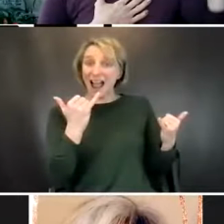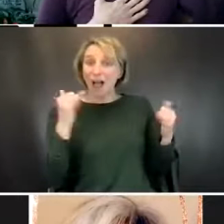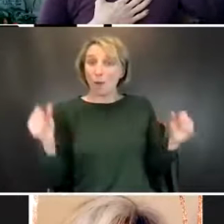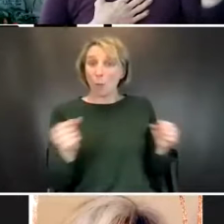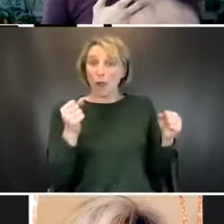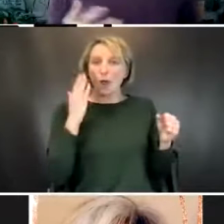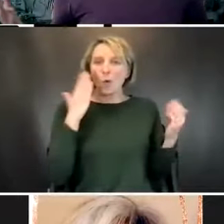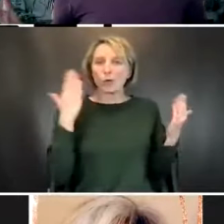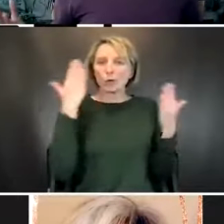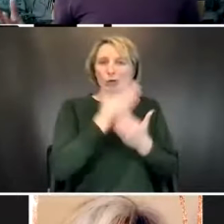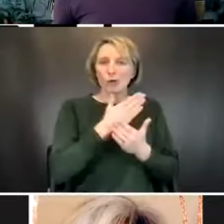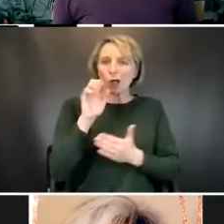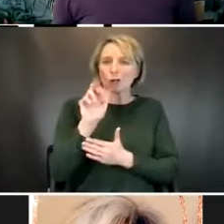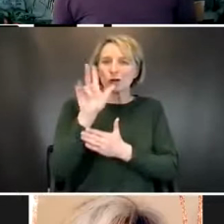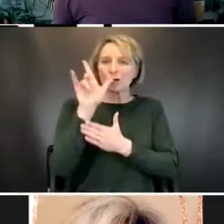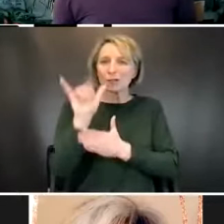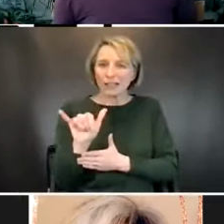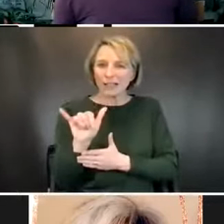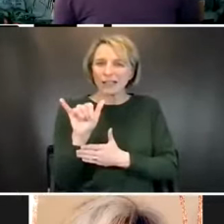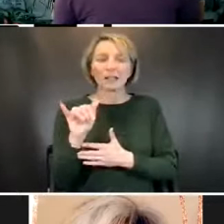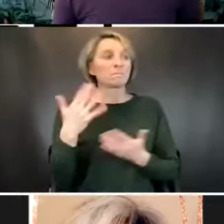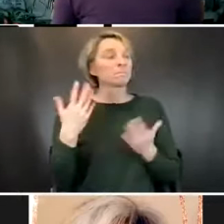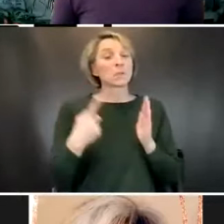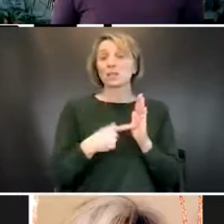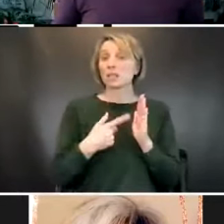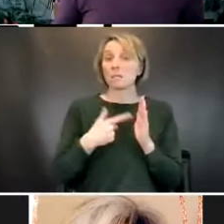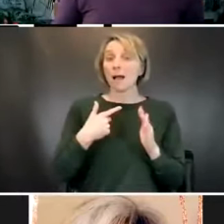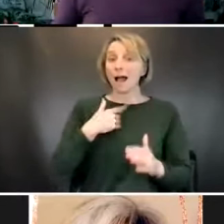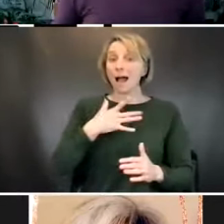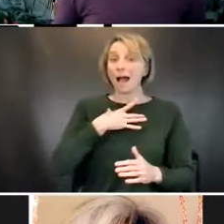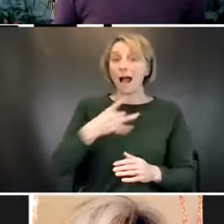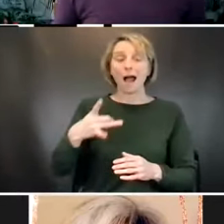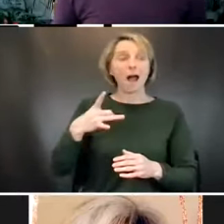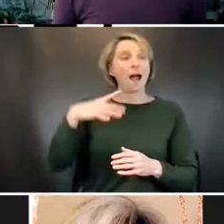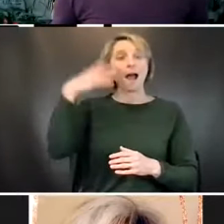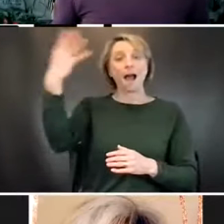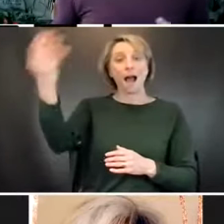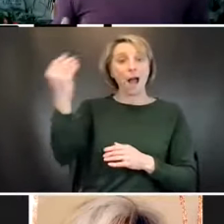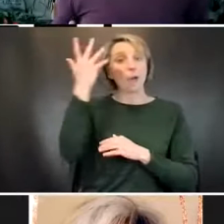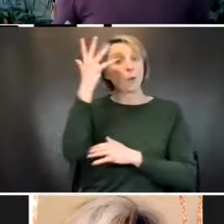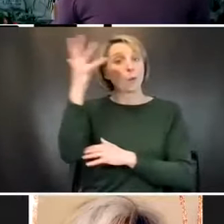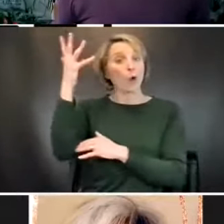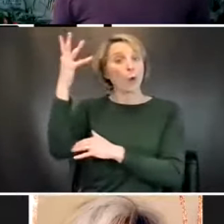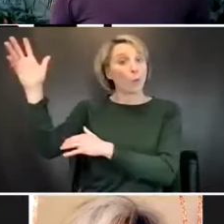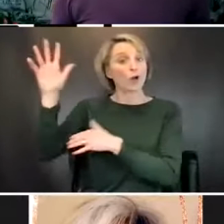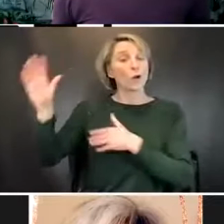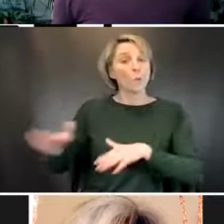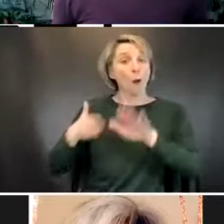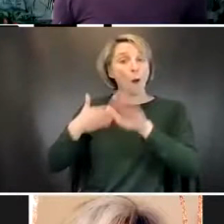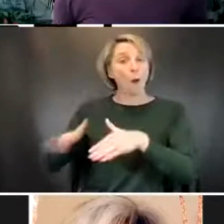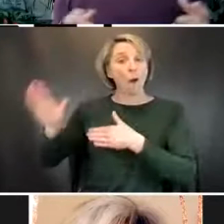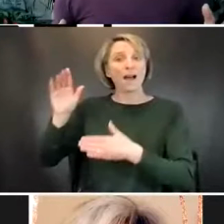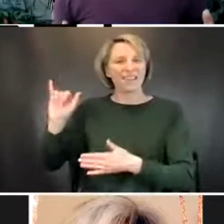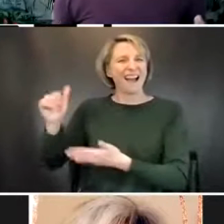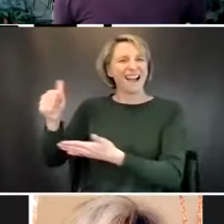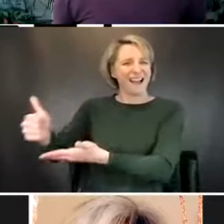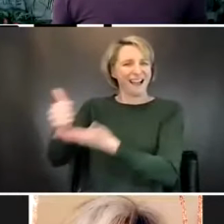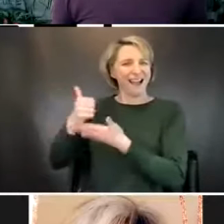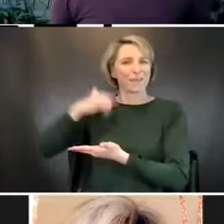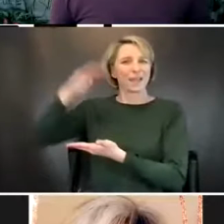cycle completers is to take a nice long walk out in the woods. Not so easy to do when it's getting dark at 4:30 and it's below